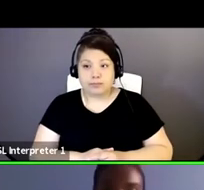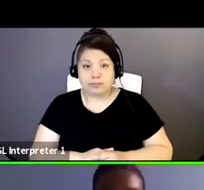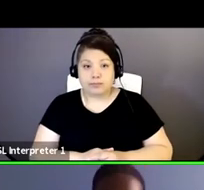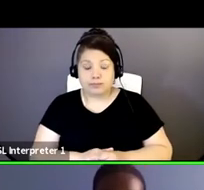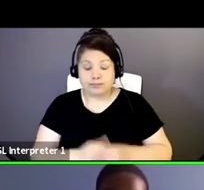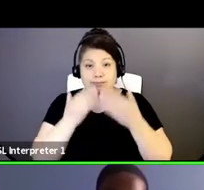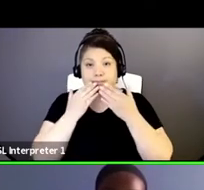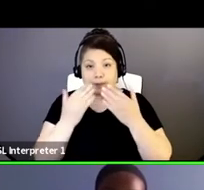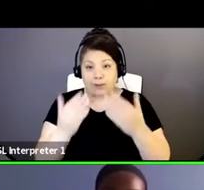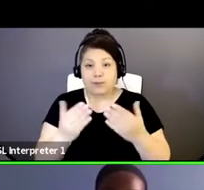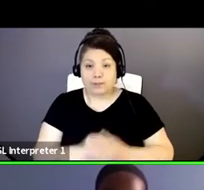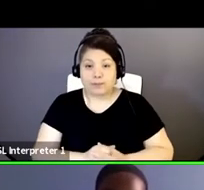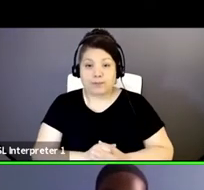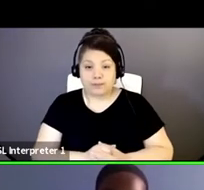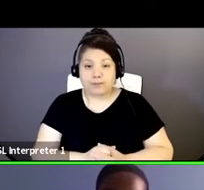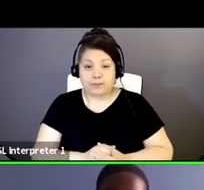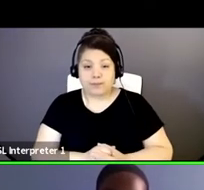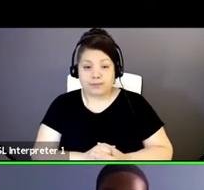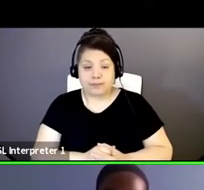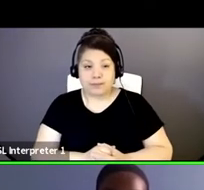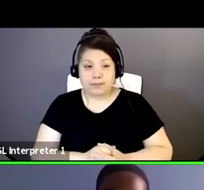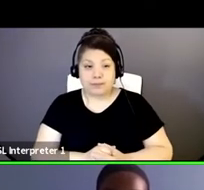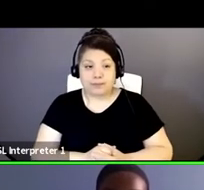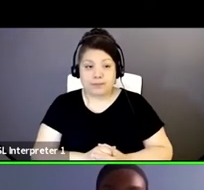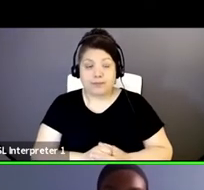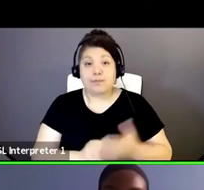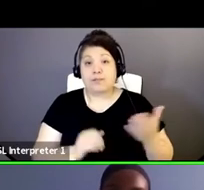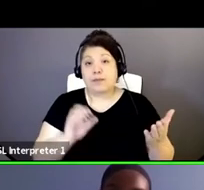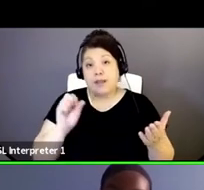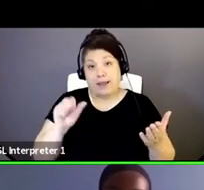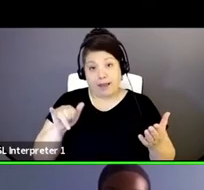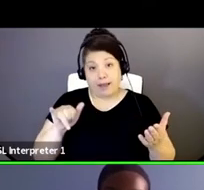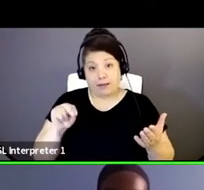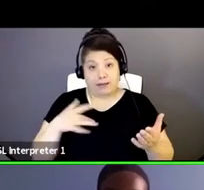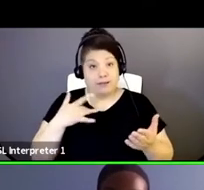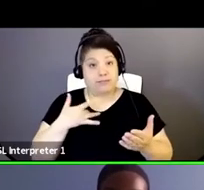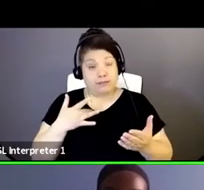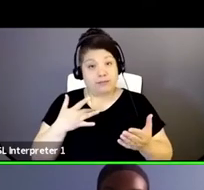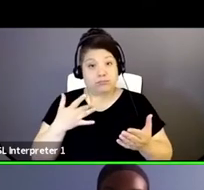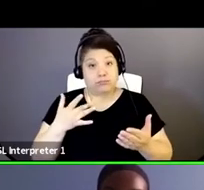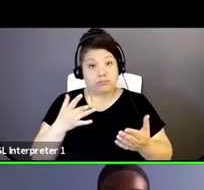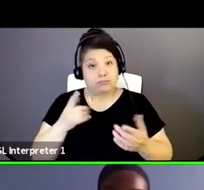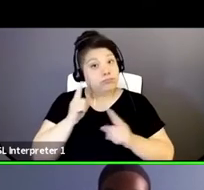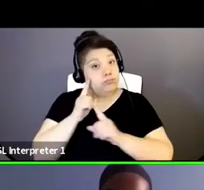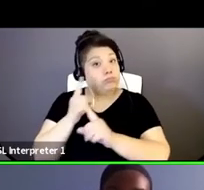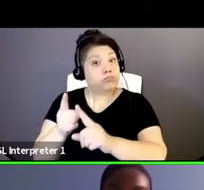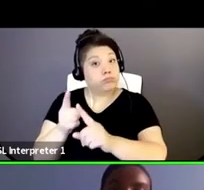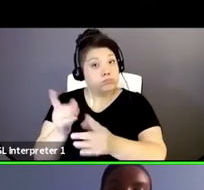Thank you. So it's kind of, it's not necessarily an endpoint. I'm hearing a lot of